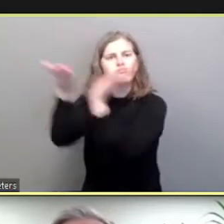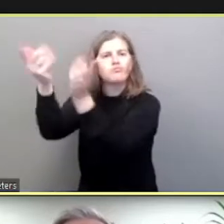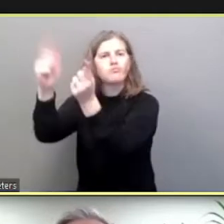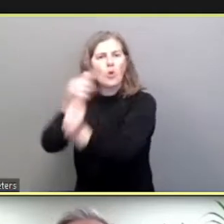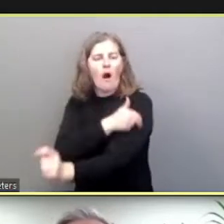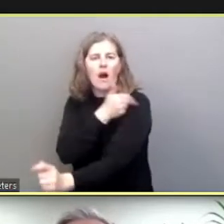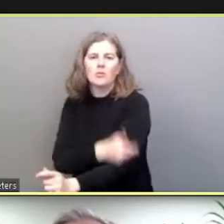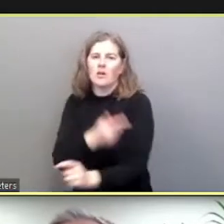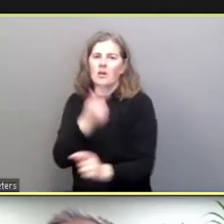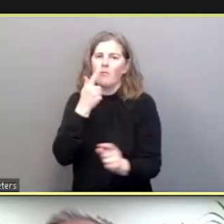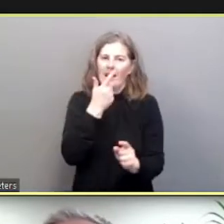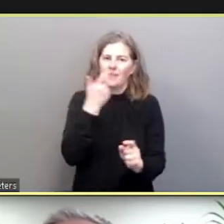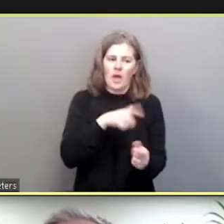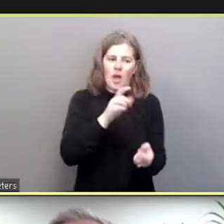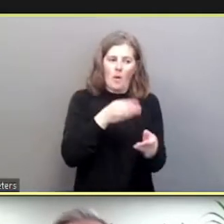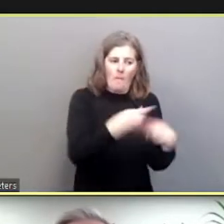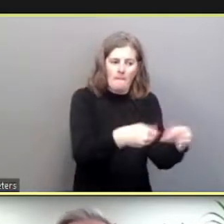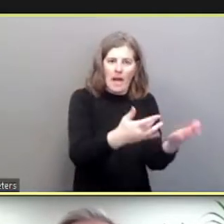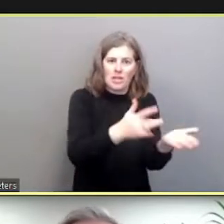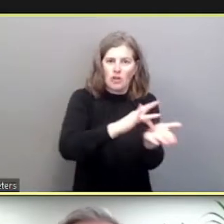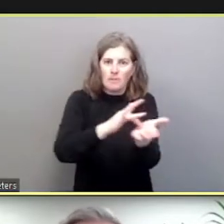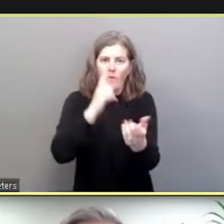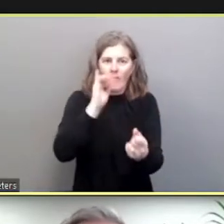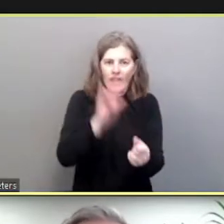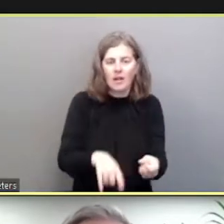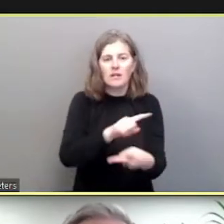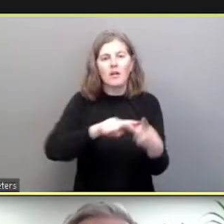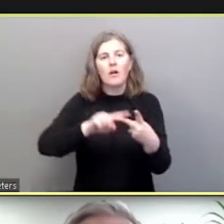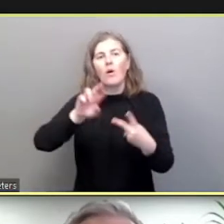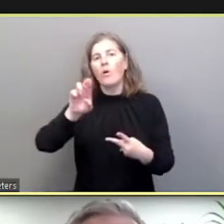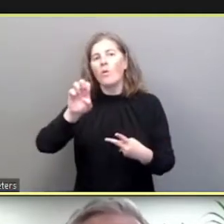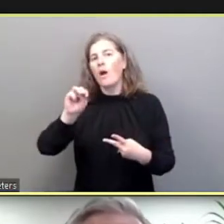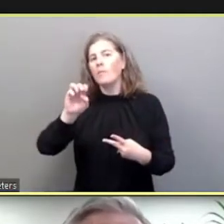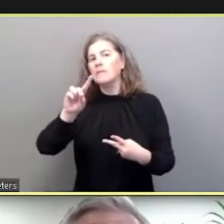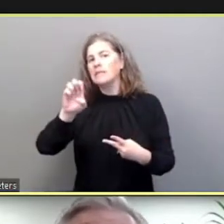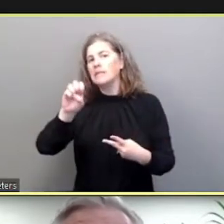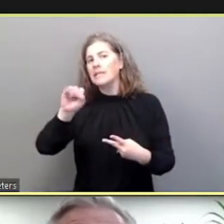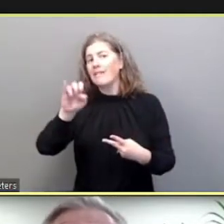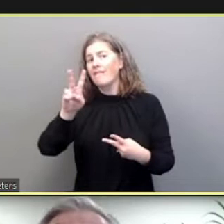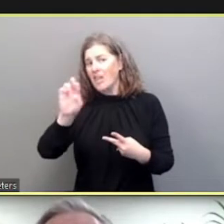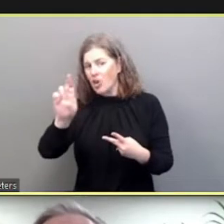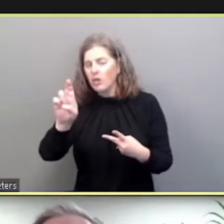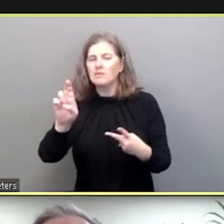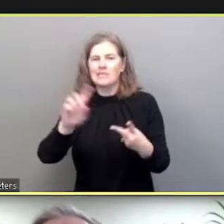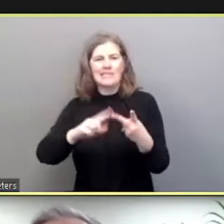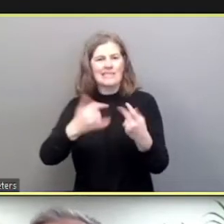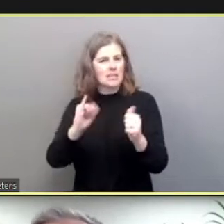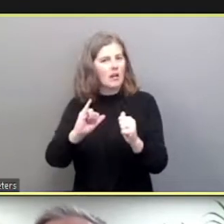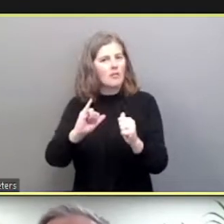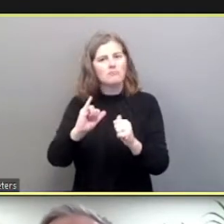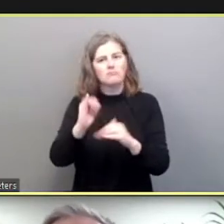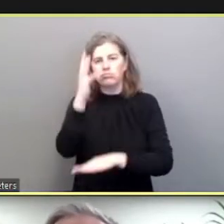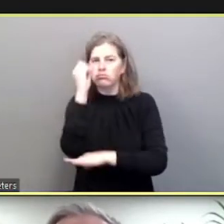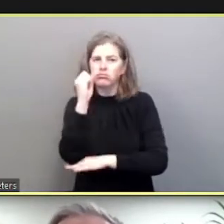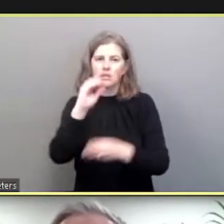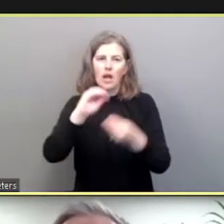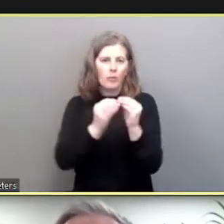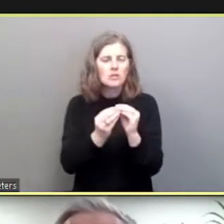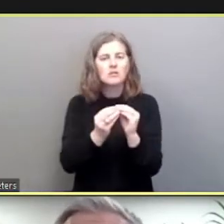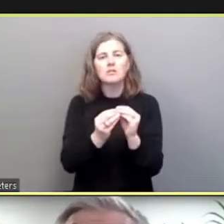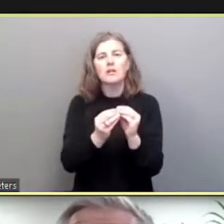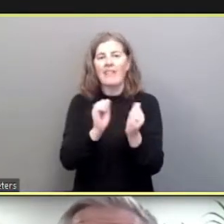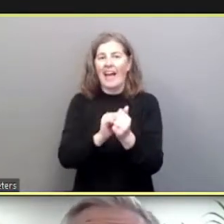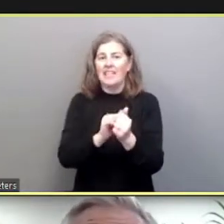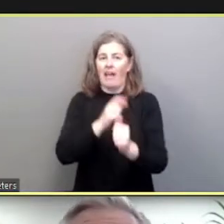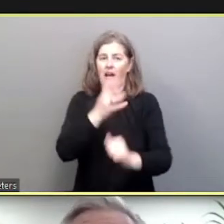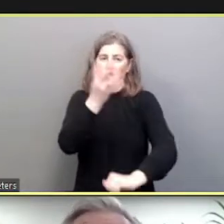with monoclonal antibodies. Remdesivir continues to get up to record numbers of treatment. That's the inpatient